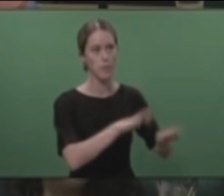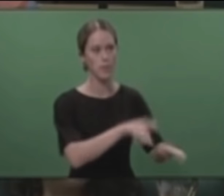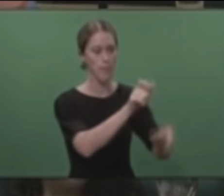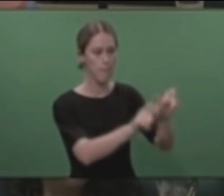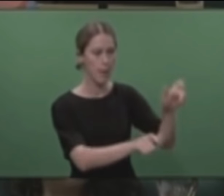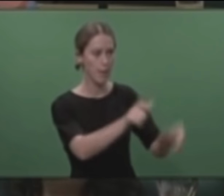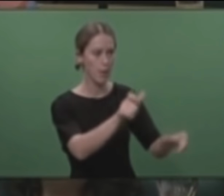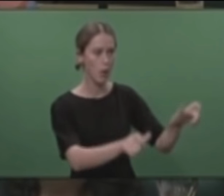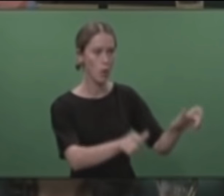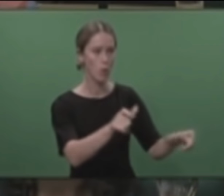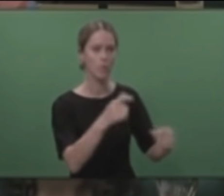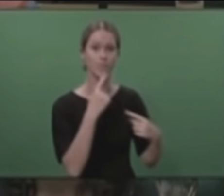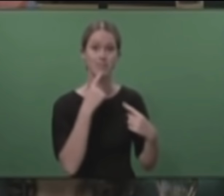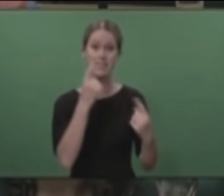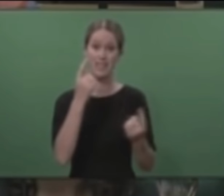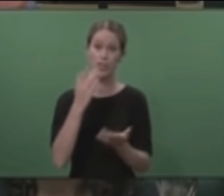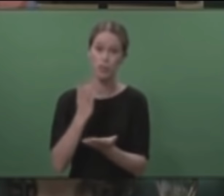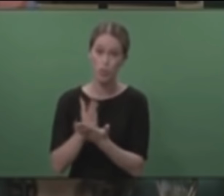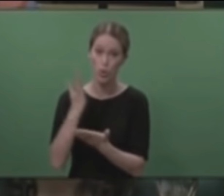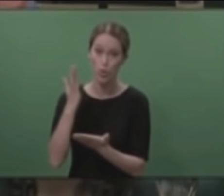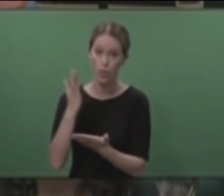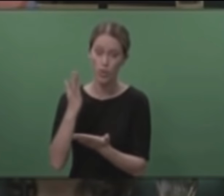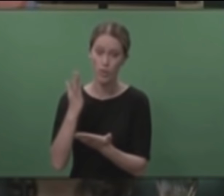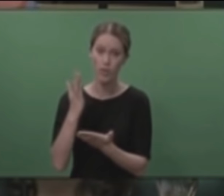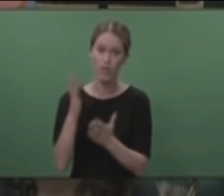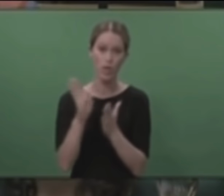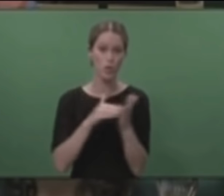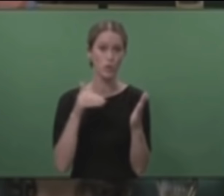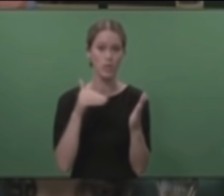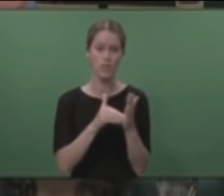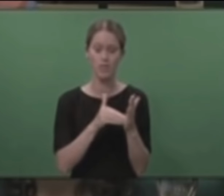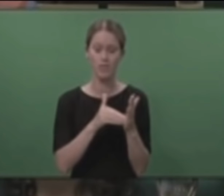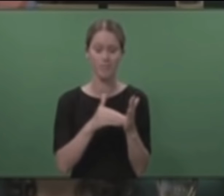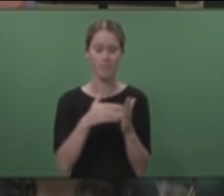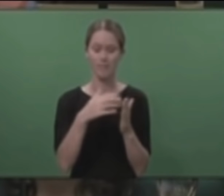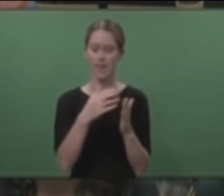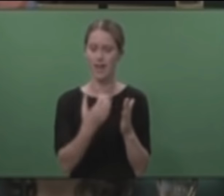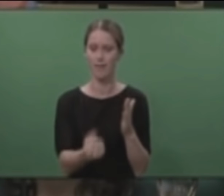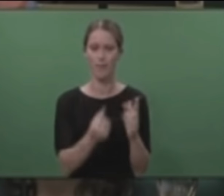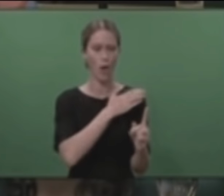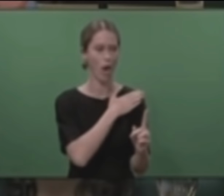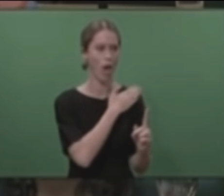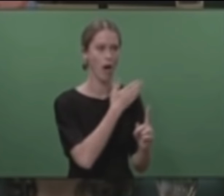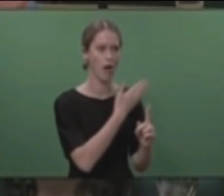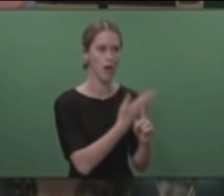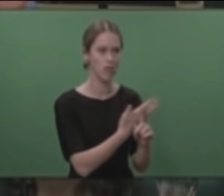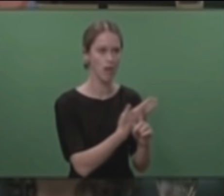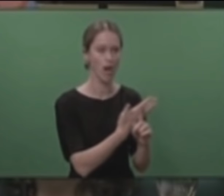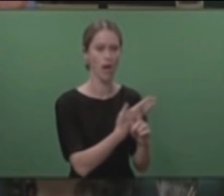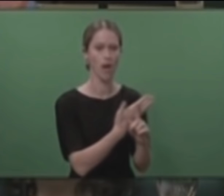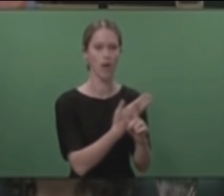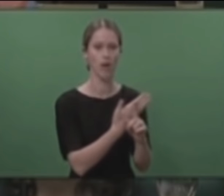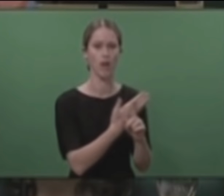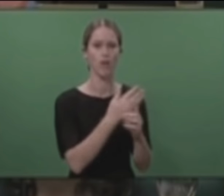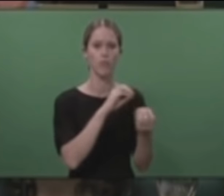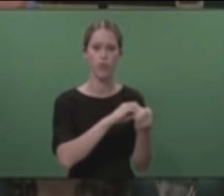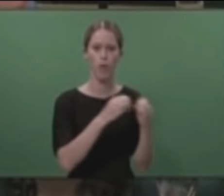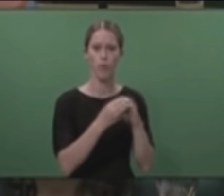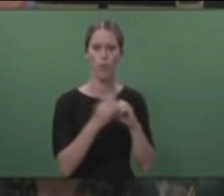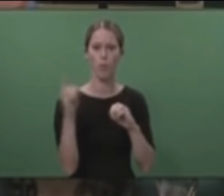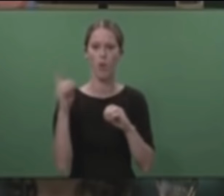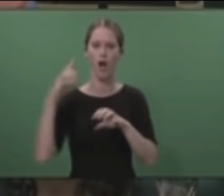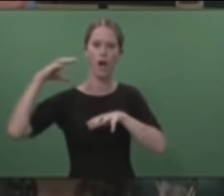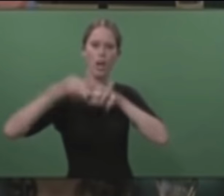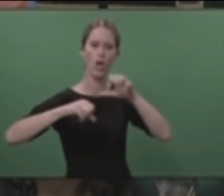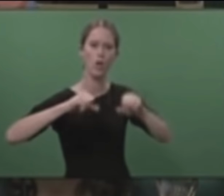voices highlighting the truth that New Zealand has a long history of colonial policy,